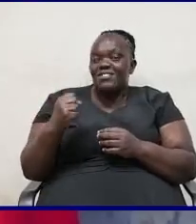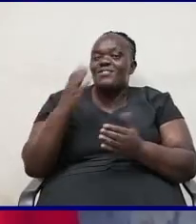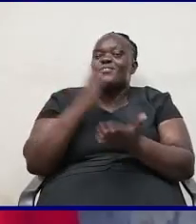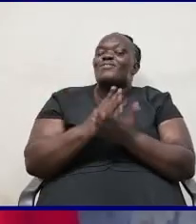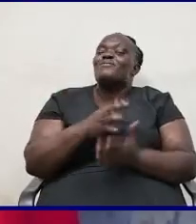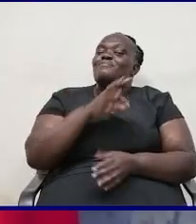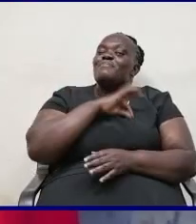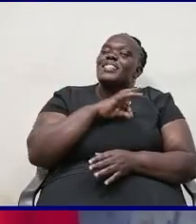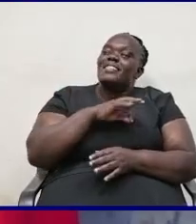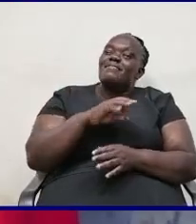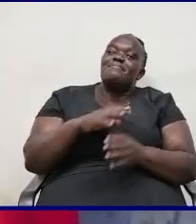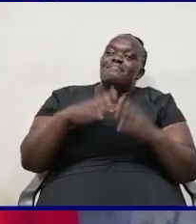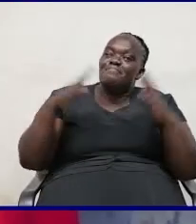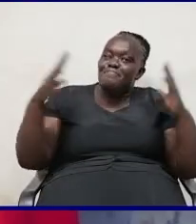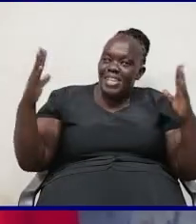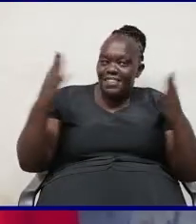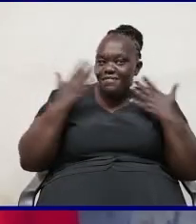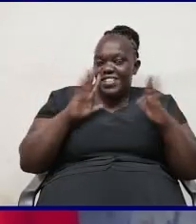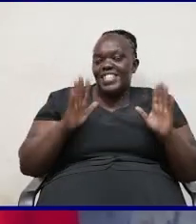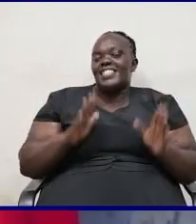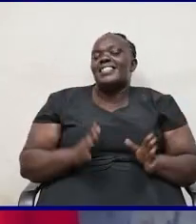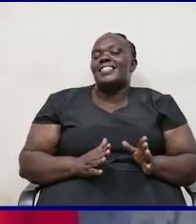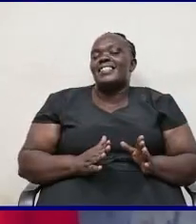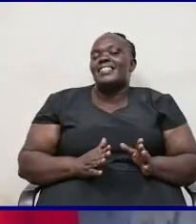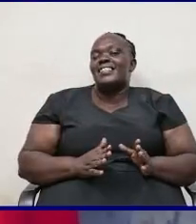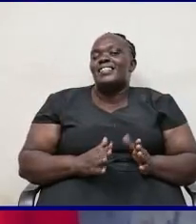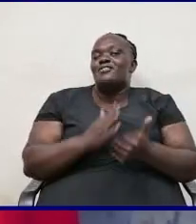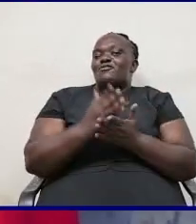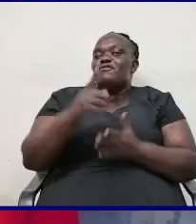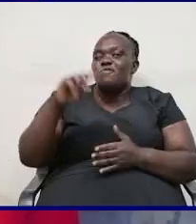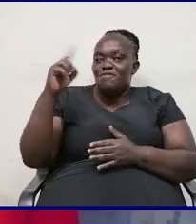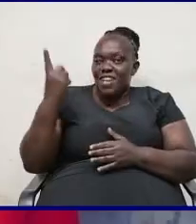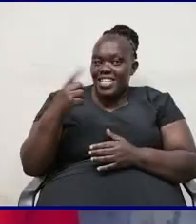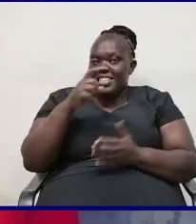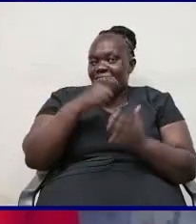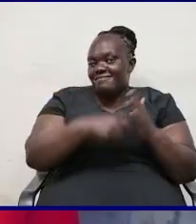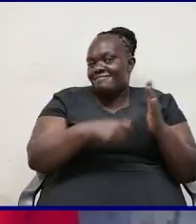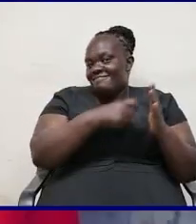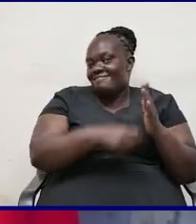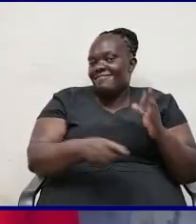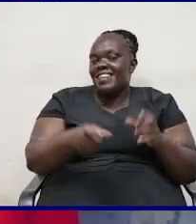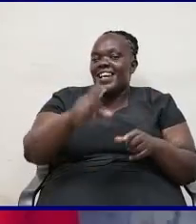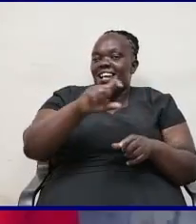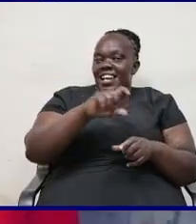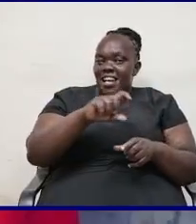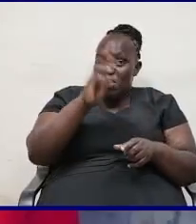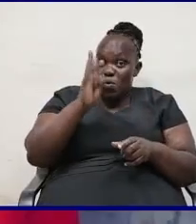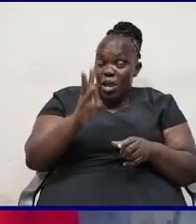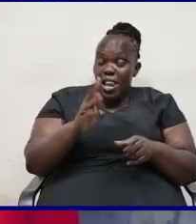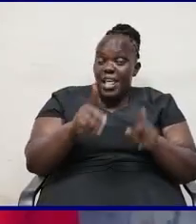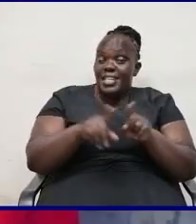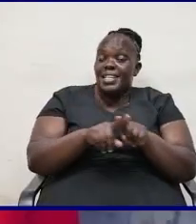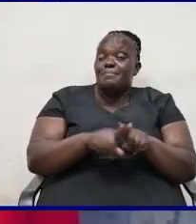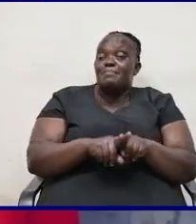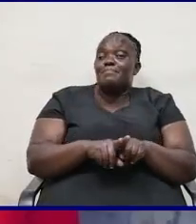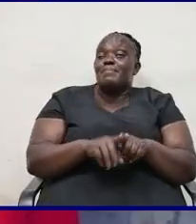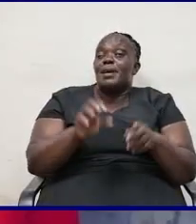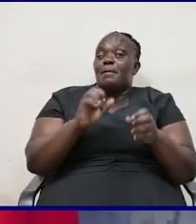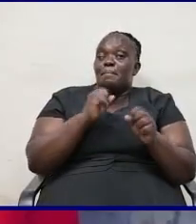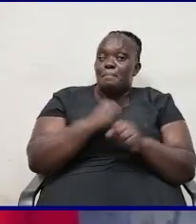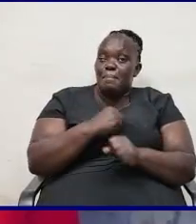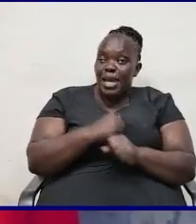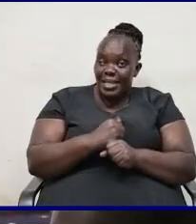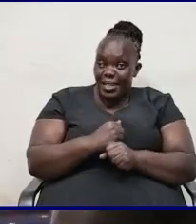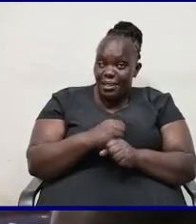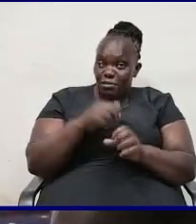The benefits are immense. First of all is the revenue, the increase in revenue, which will in turn enable